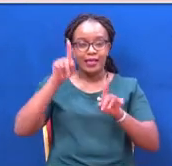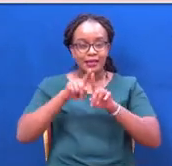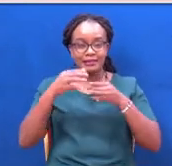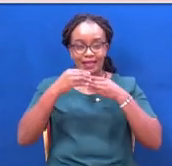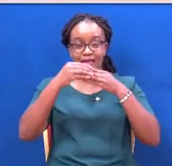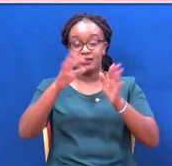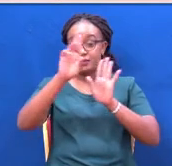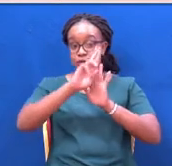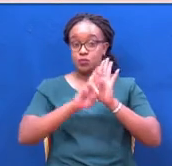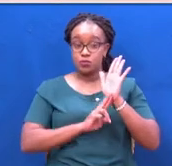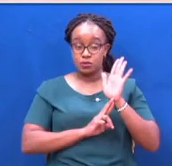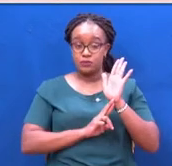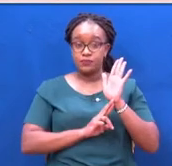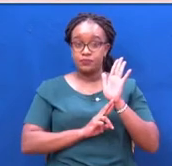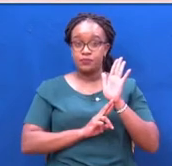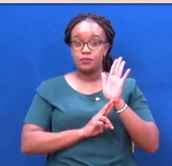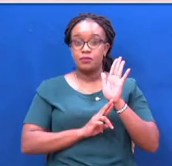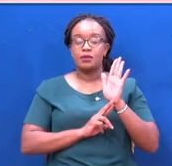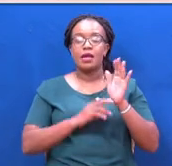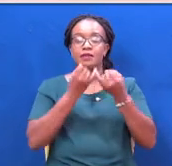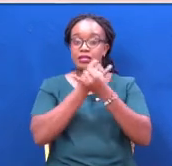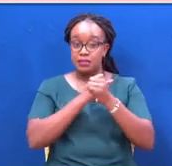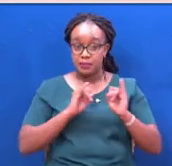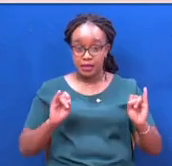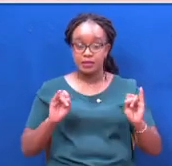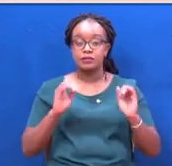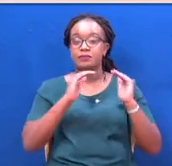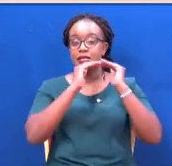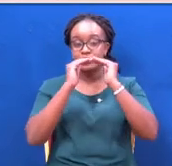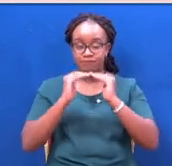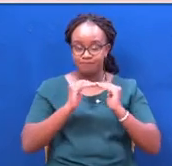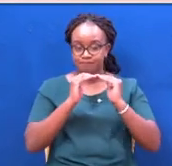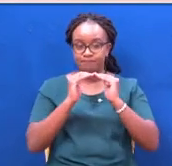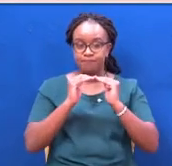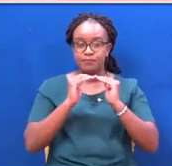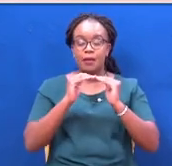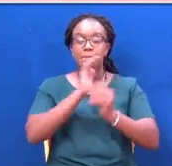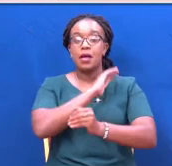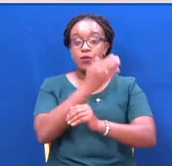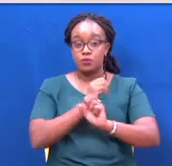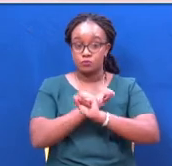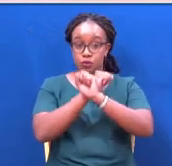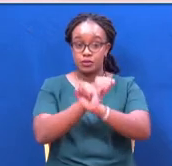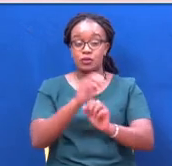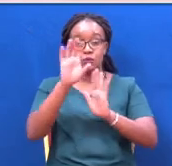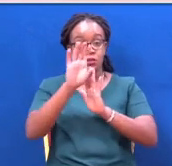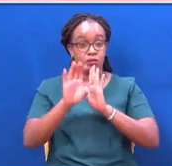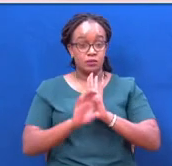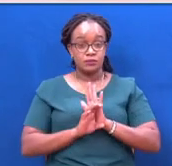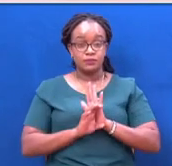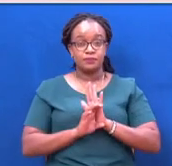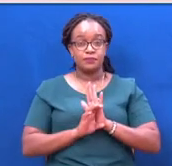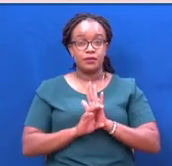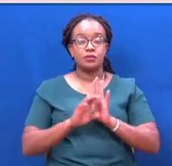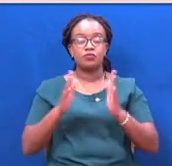principles: impartiality, independence, fairness, power to protect the Constitution, to